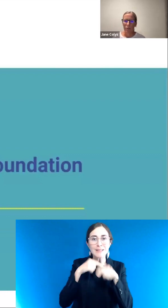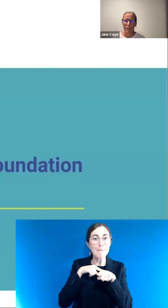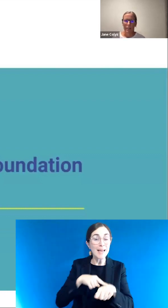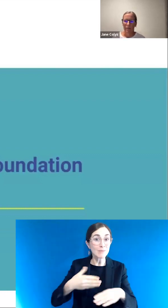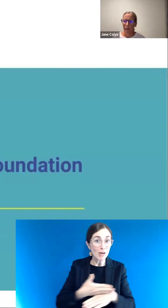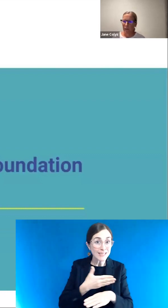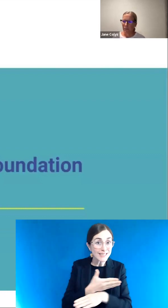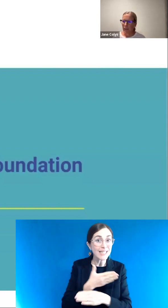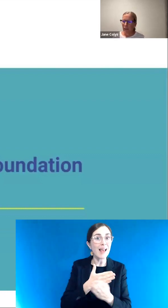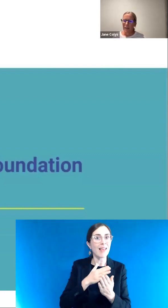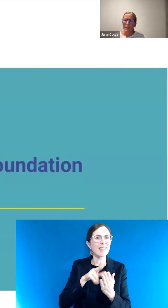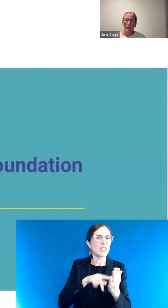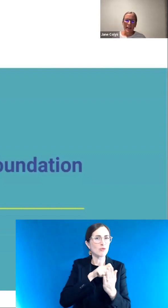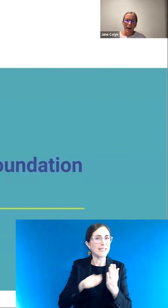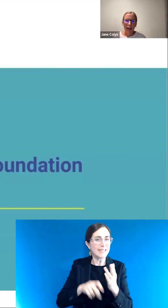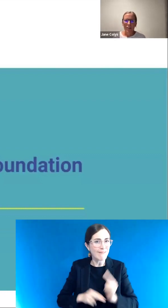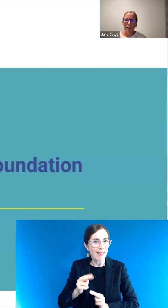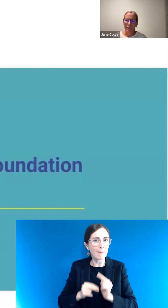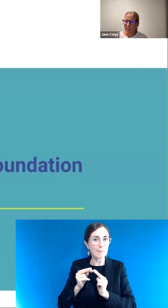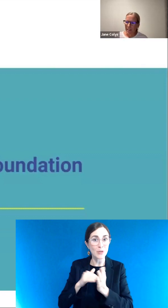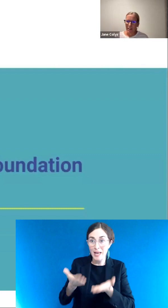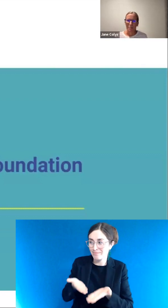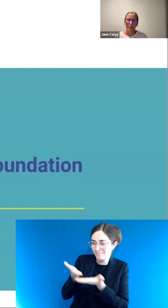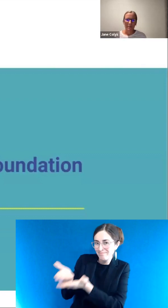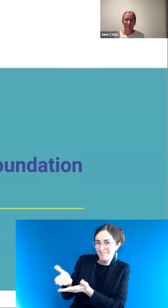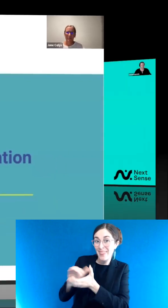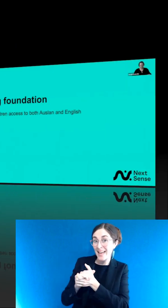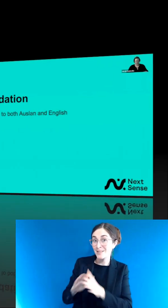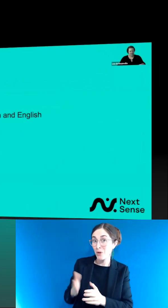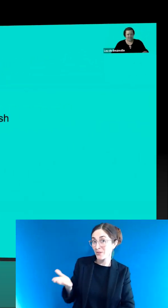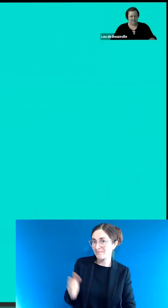and literacy development. So I'll now hand you over to the expert.